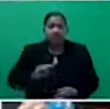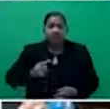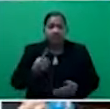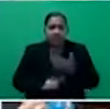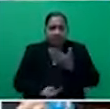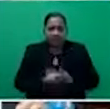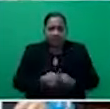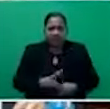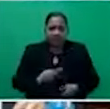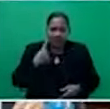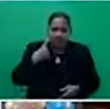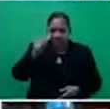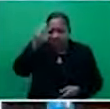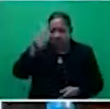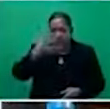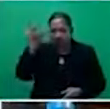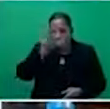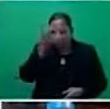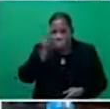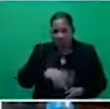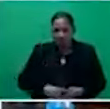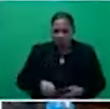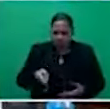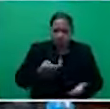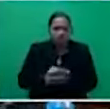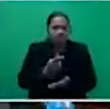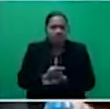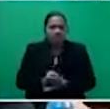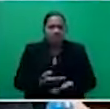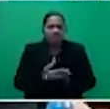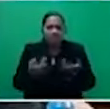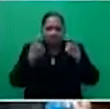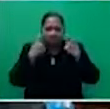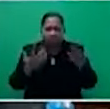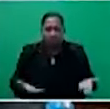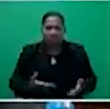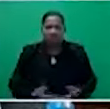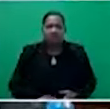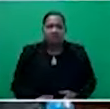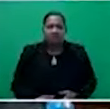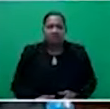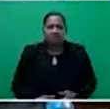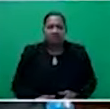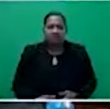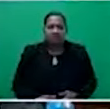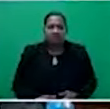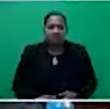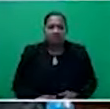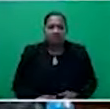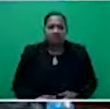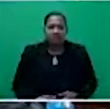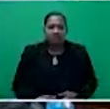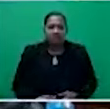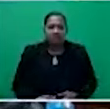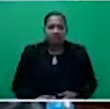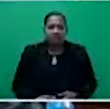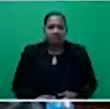threat. That's a fact. That's how it's portrayed, Mr. Speaker, sir. And Mr. Speaker, sir, I want